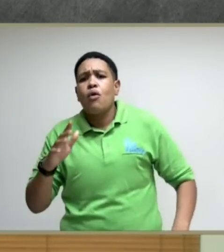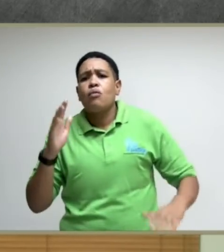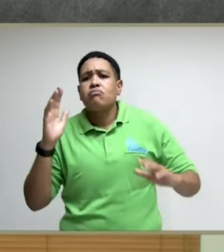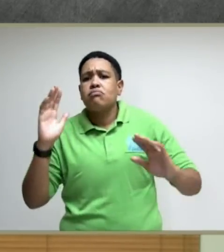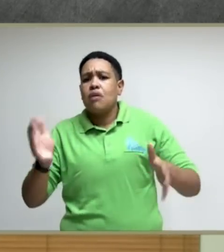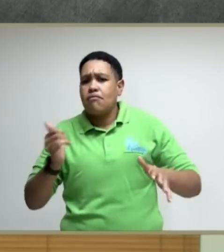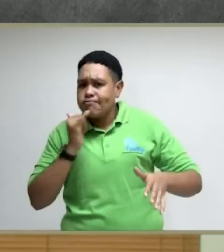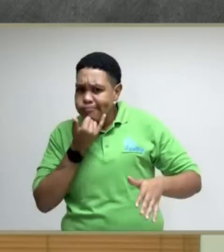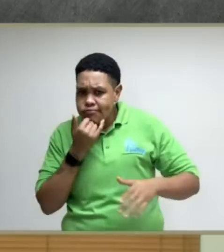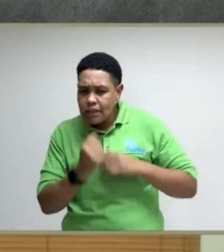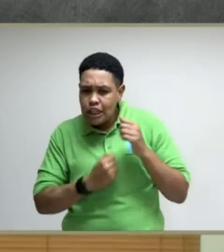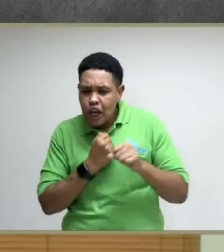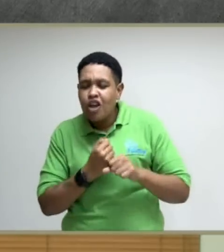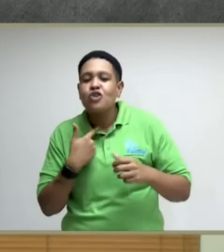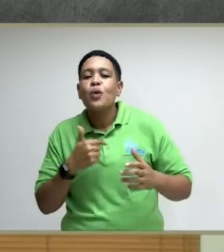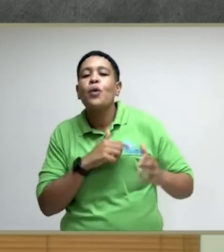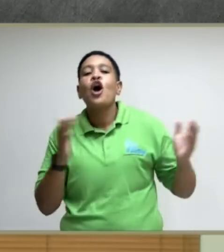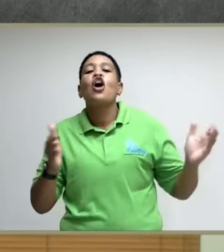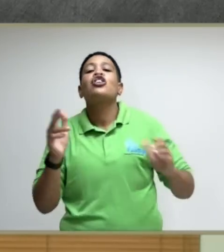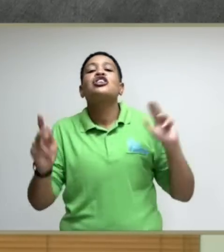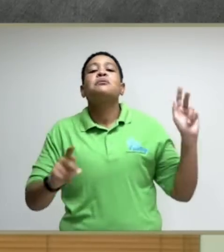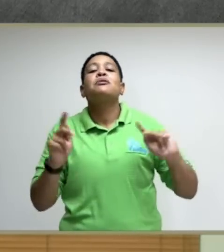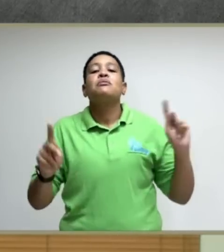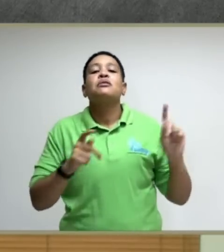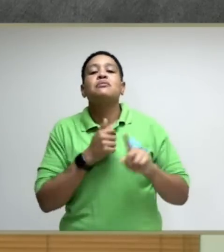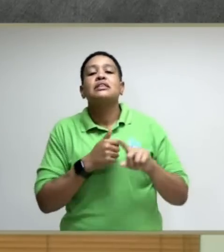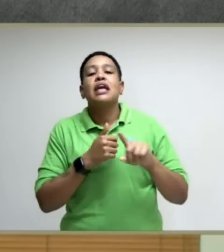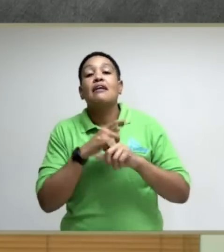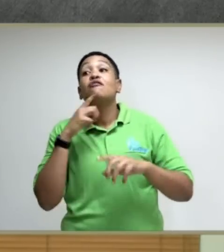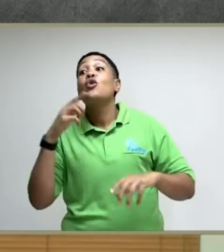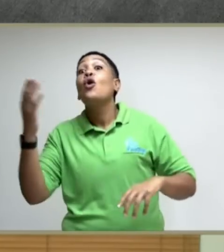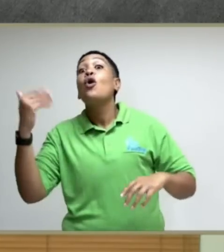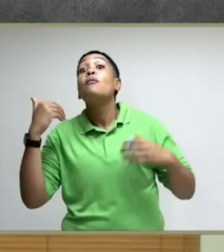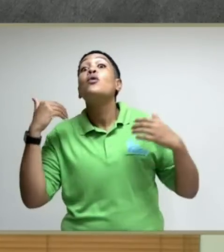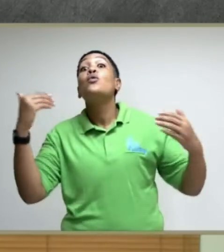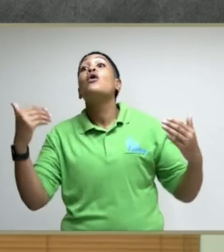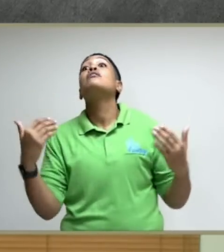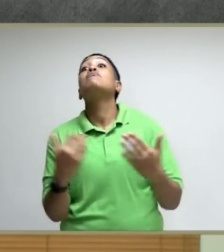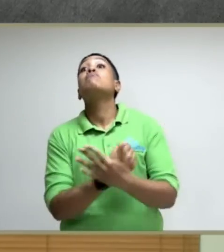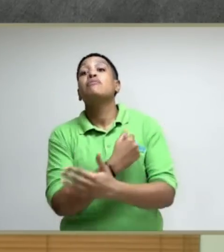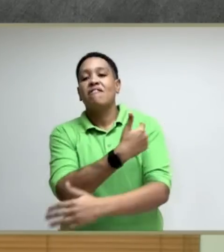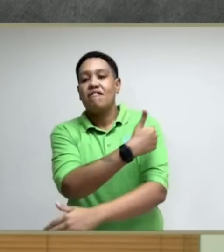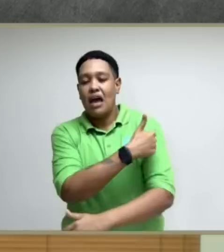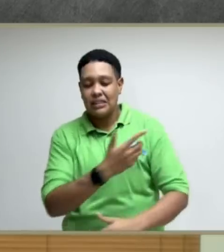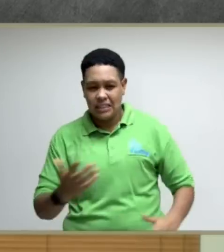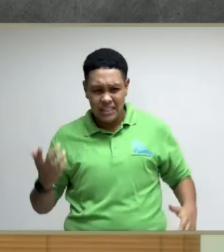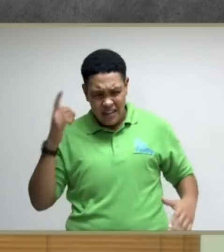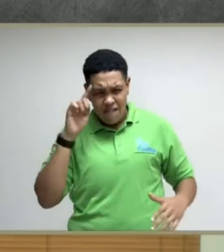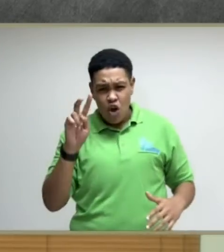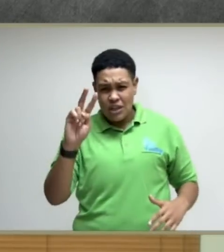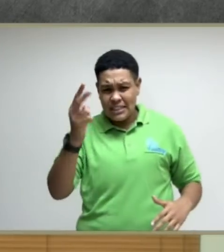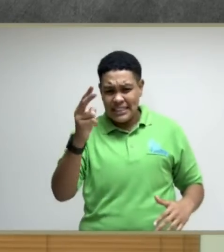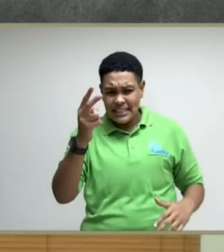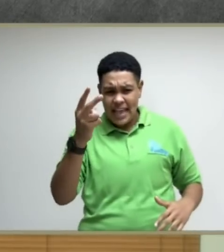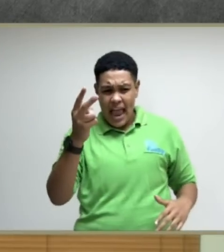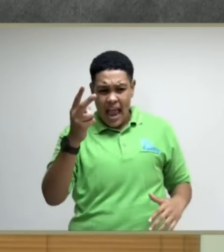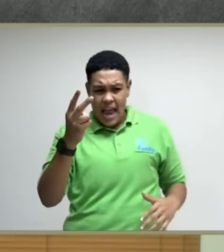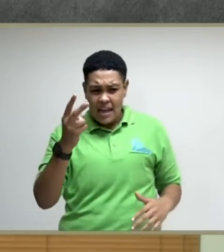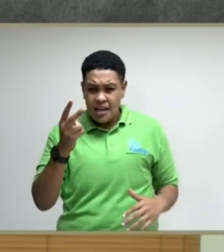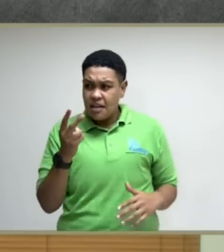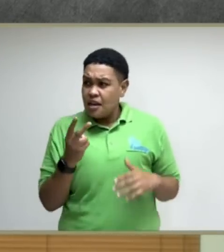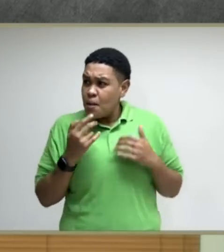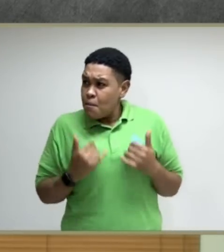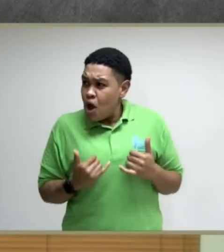year. So again, we encourage persons to come and take the vaccine. Now, in terms of presently,